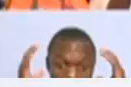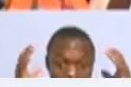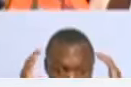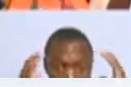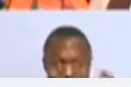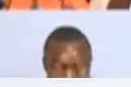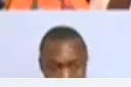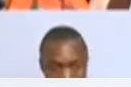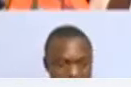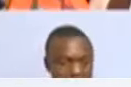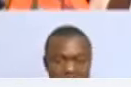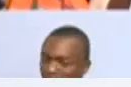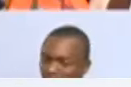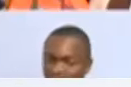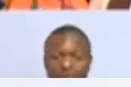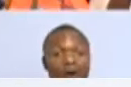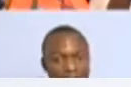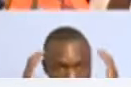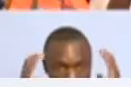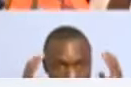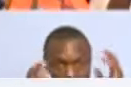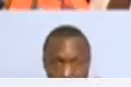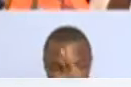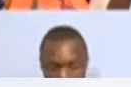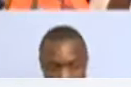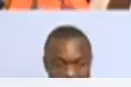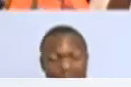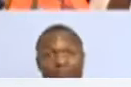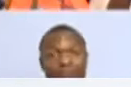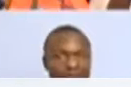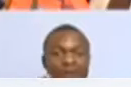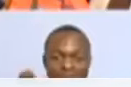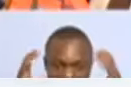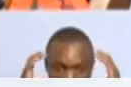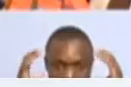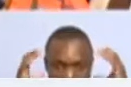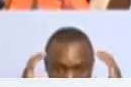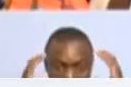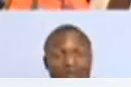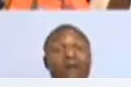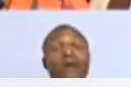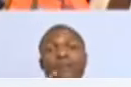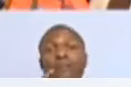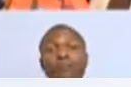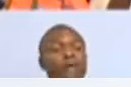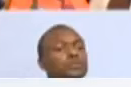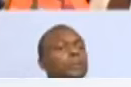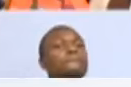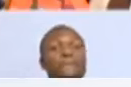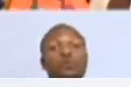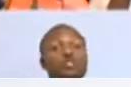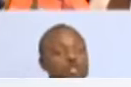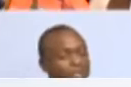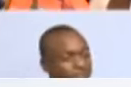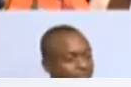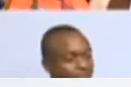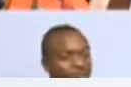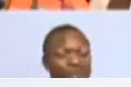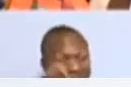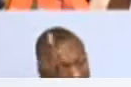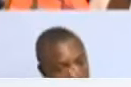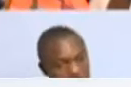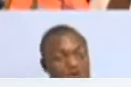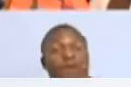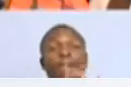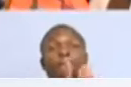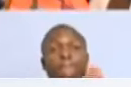diplomats. All members of Parliament are diplomats and must push the country's foreign policy